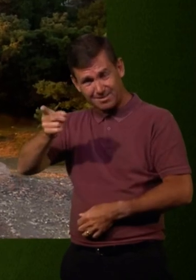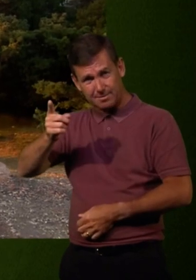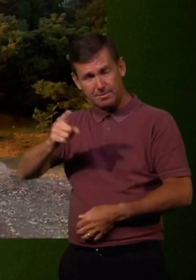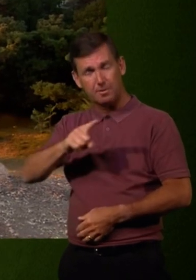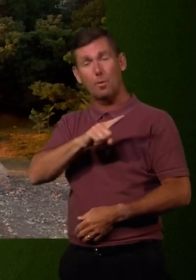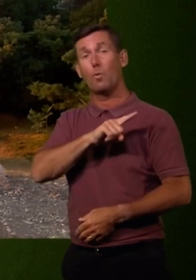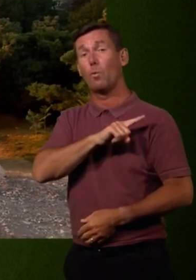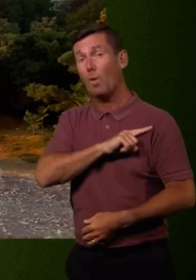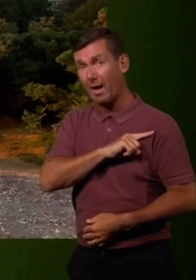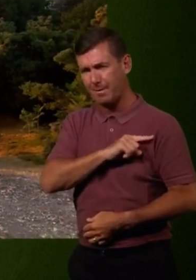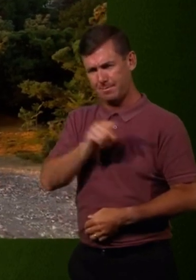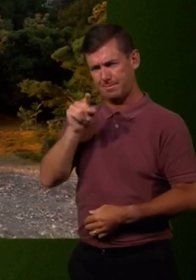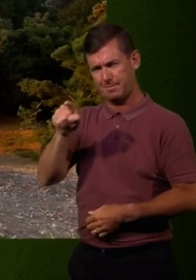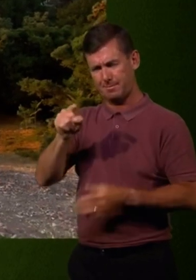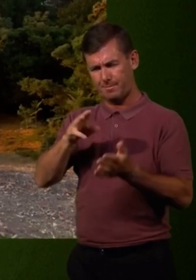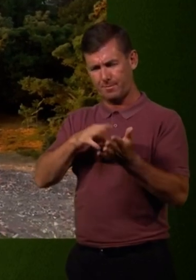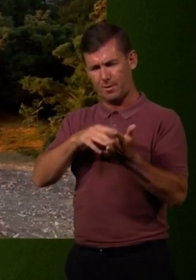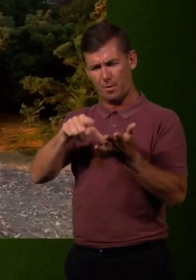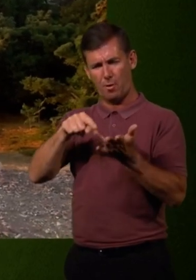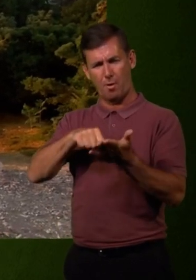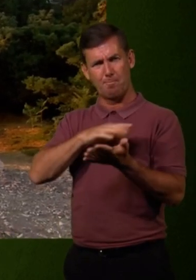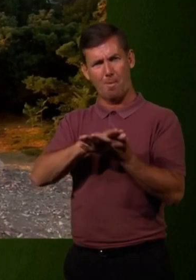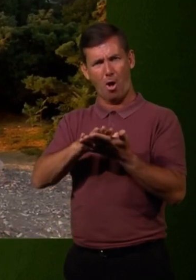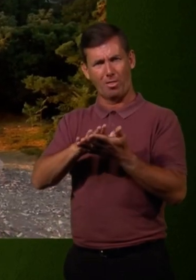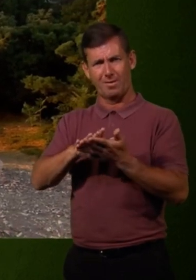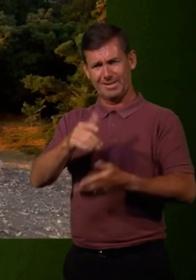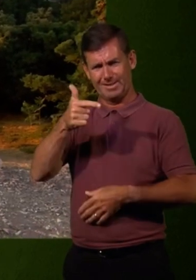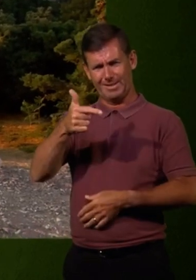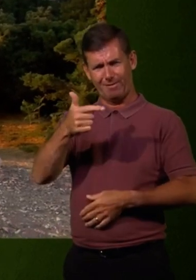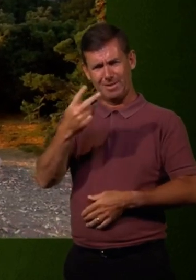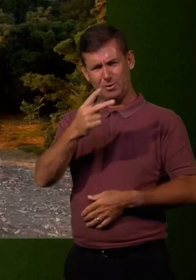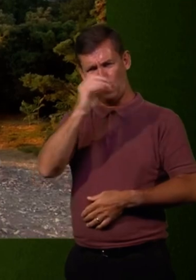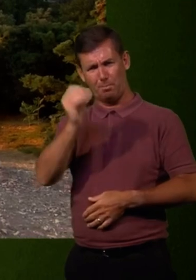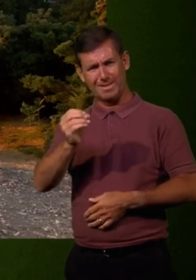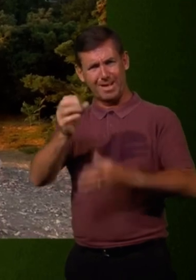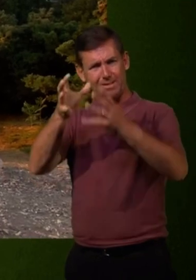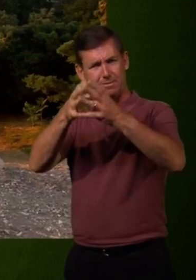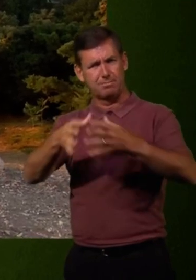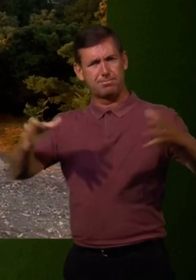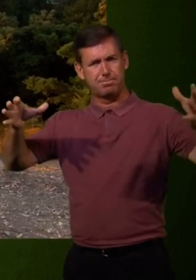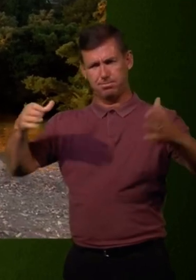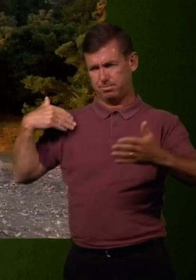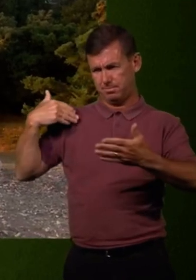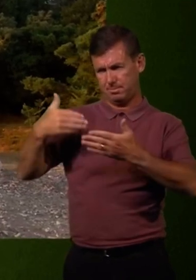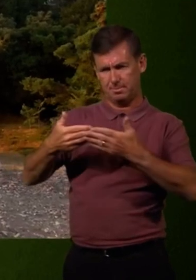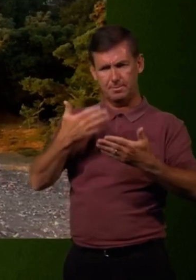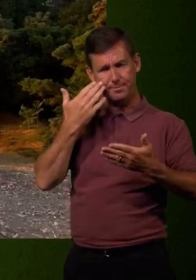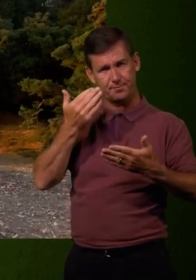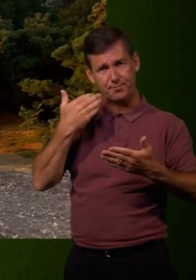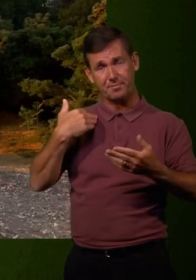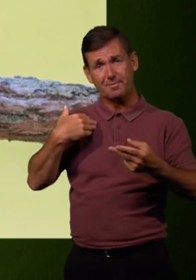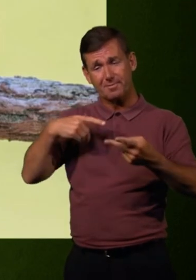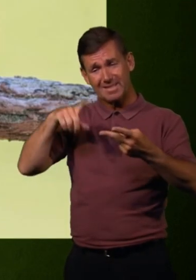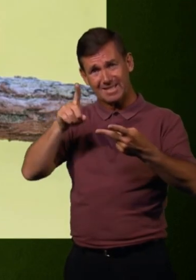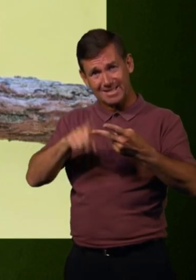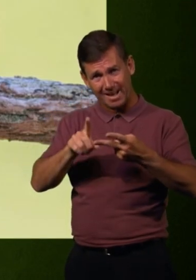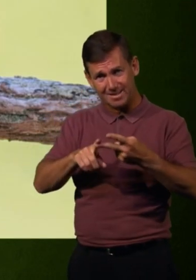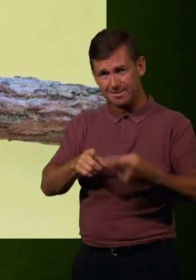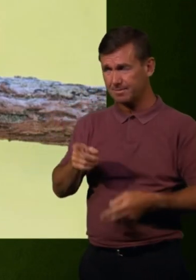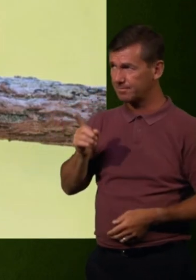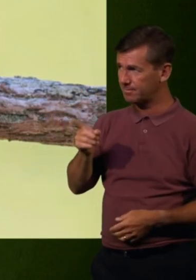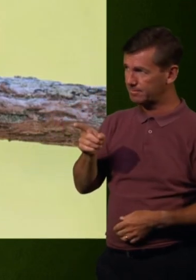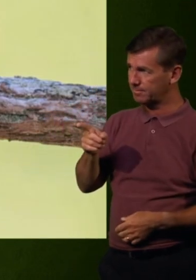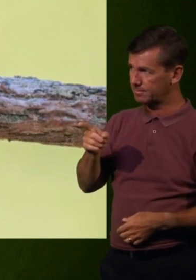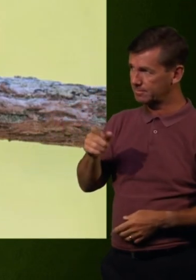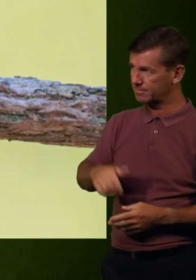because this moth has increased by 72% in recent years. They also found, in second place, this species, the